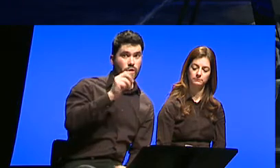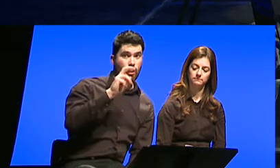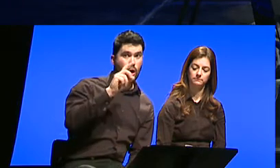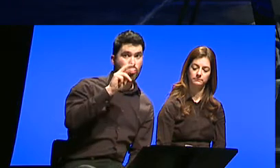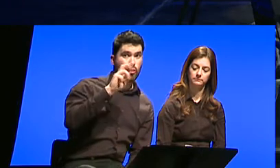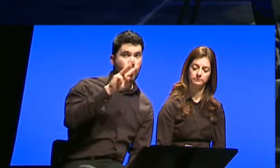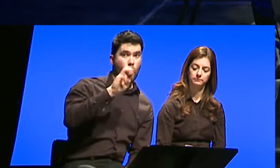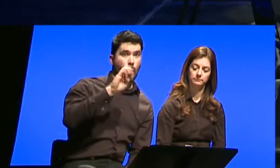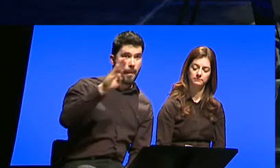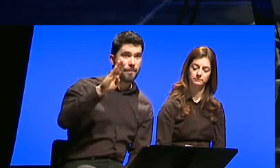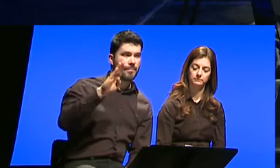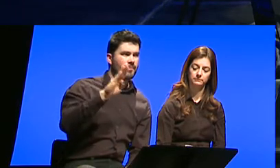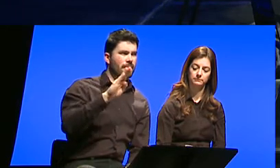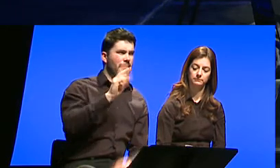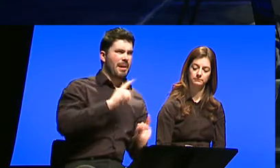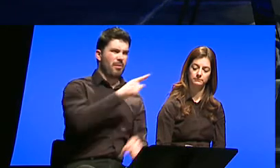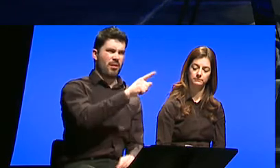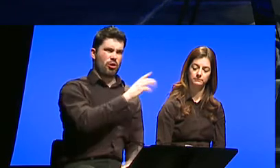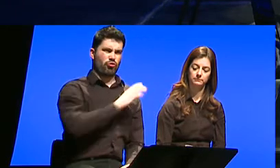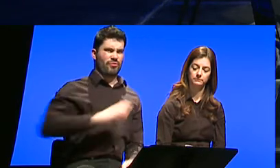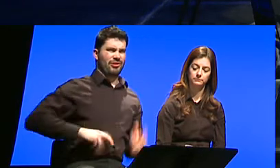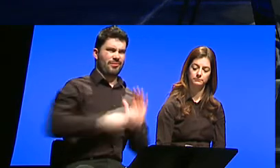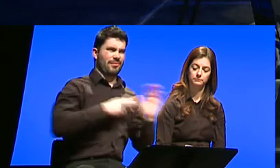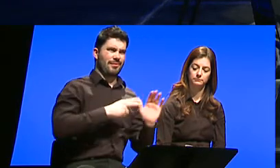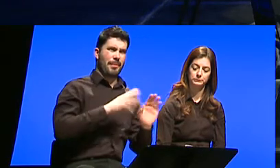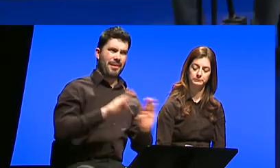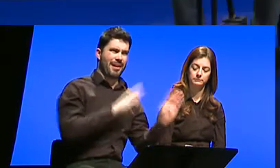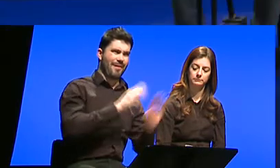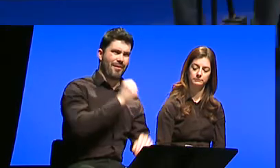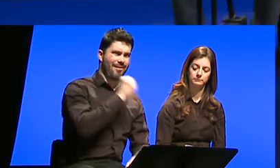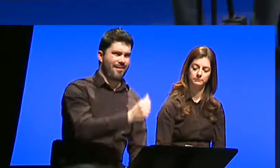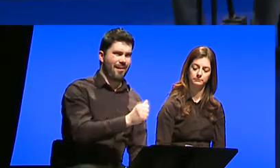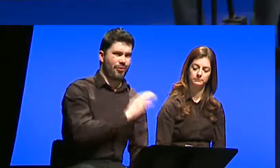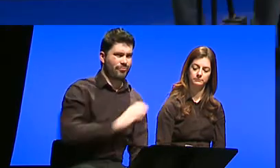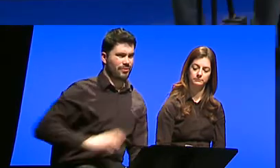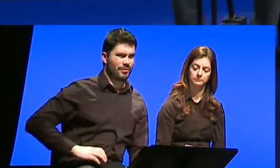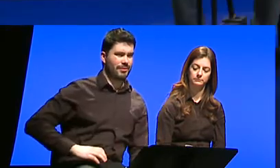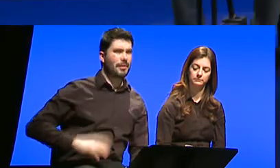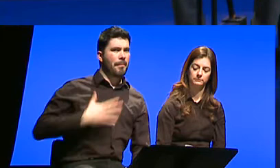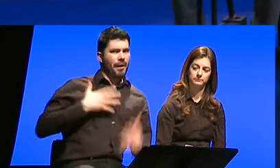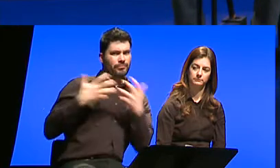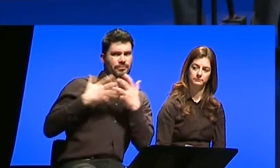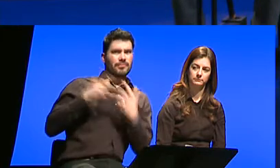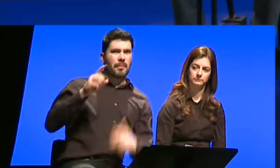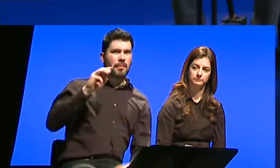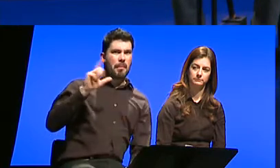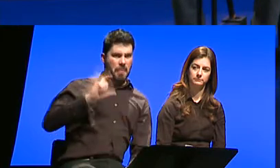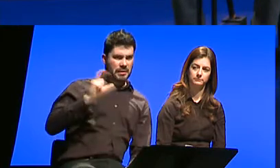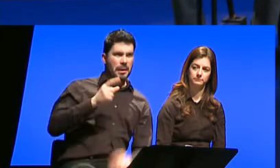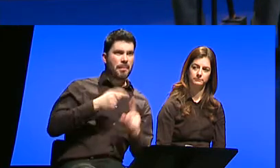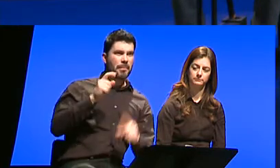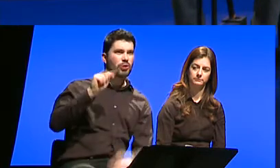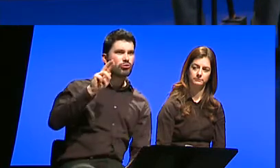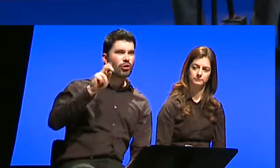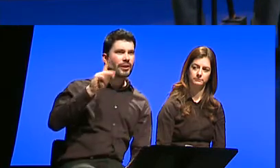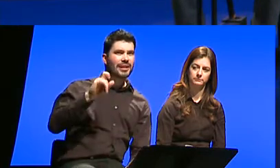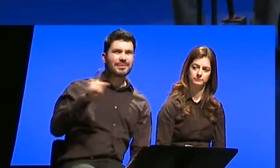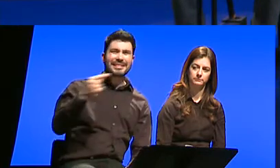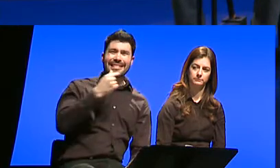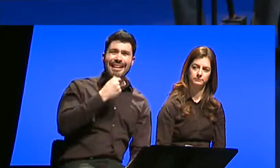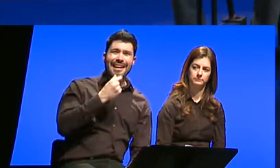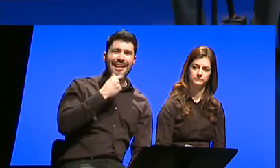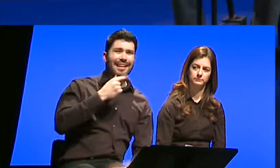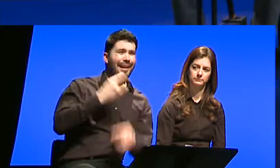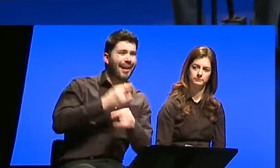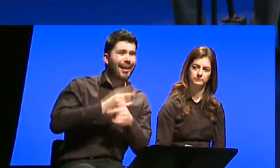Christian students behaving in very unchristian ways. I have a Muslim Turkish roommate who is gay and drinks alcohol.